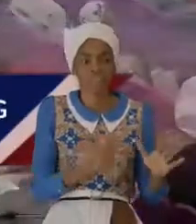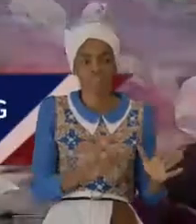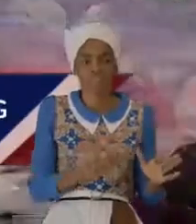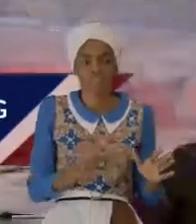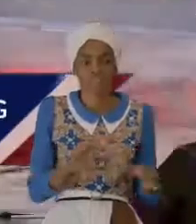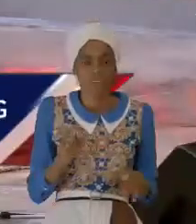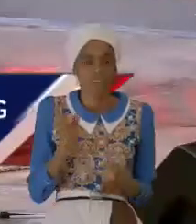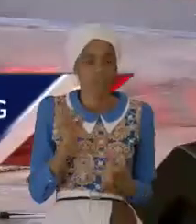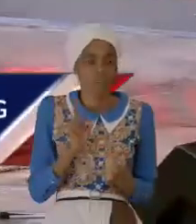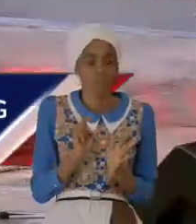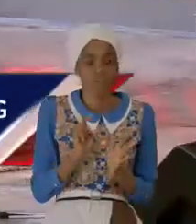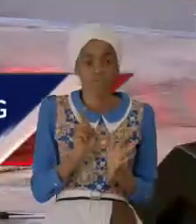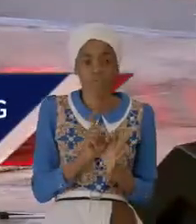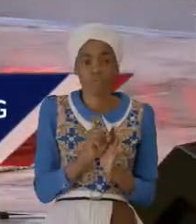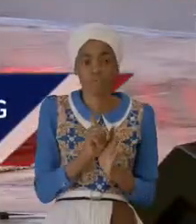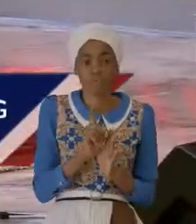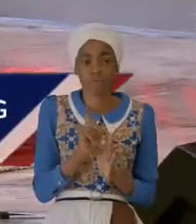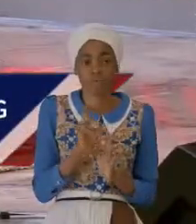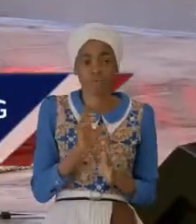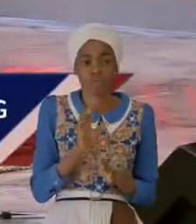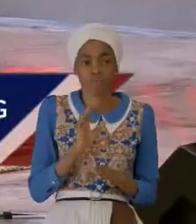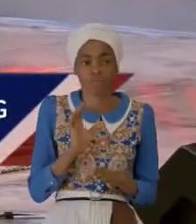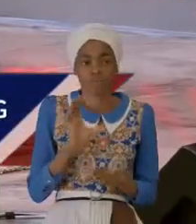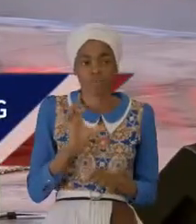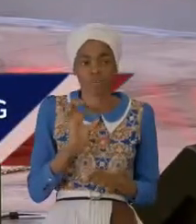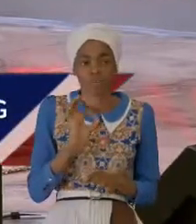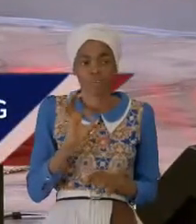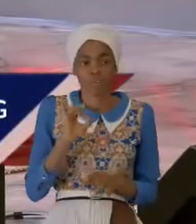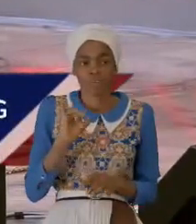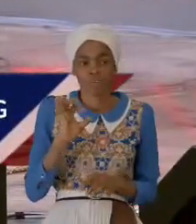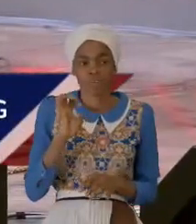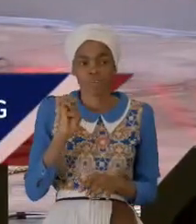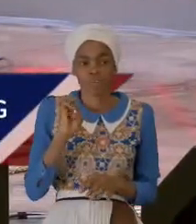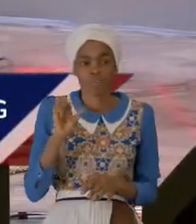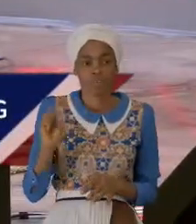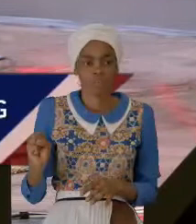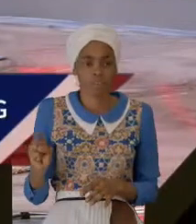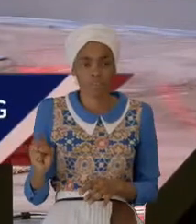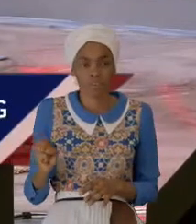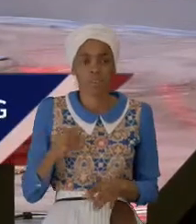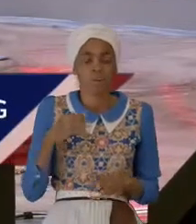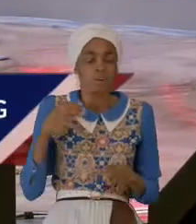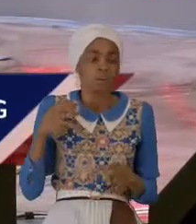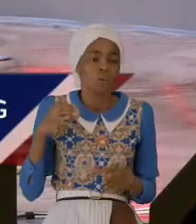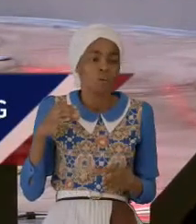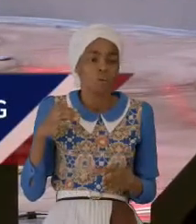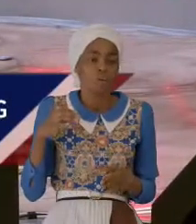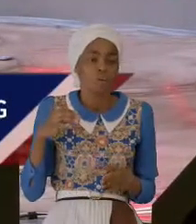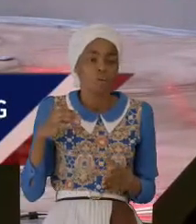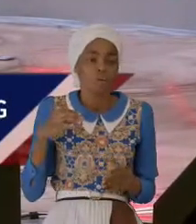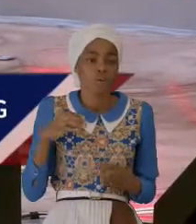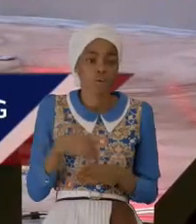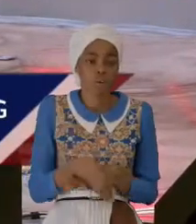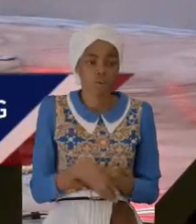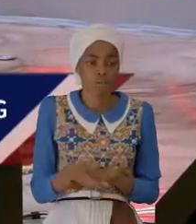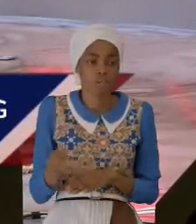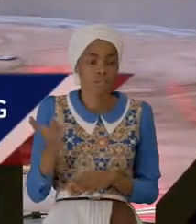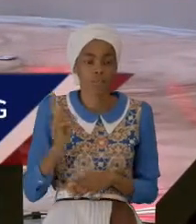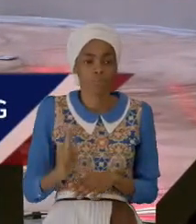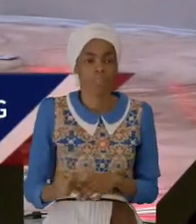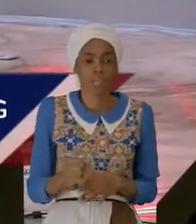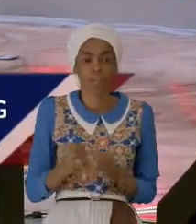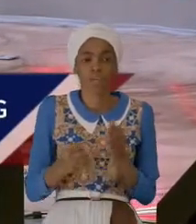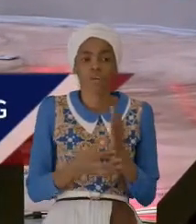flies in the original flies of death cause the ointment